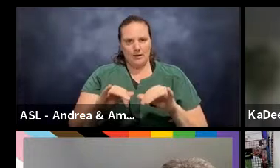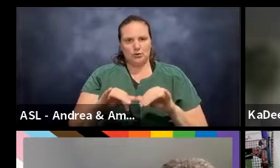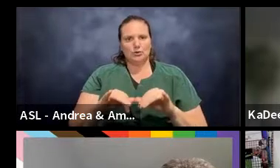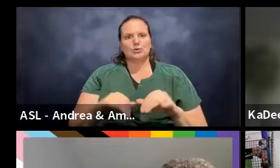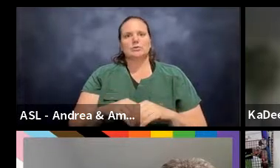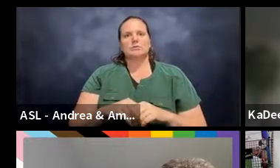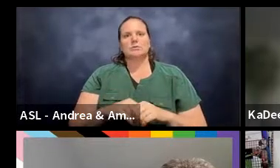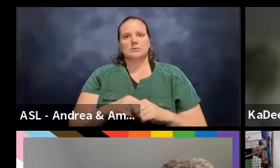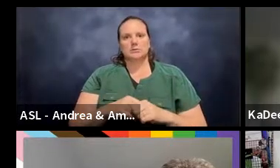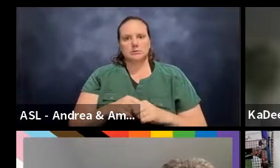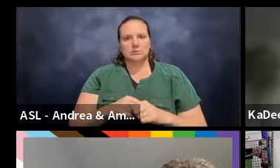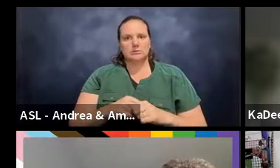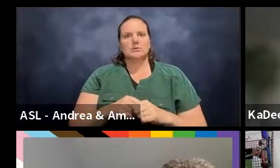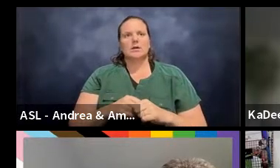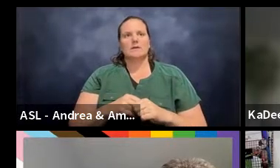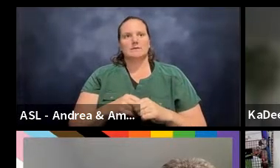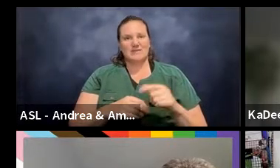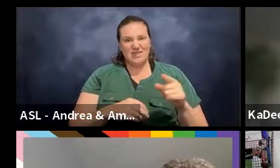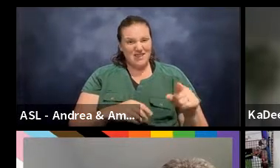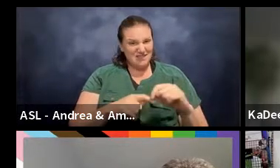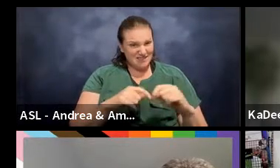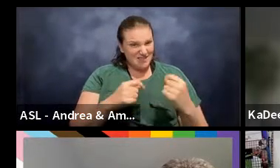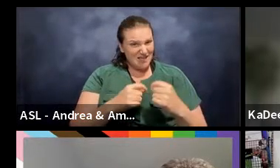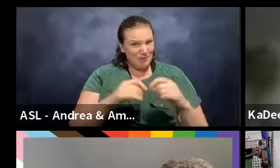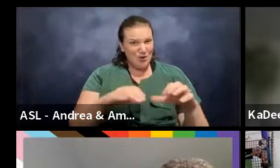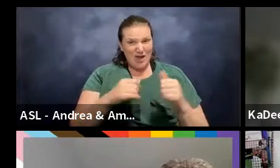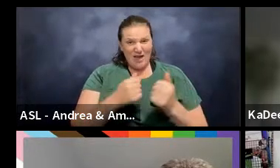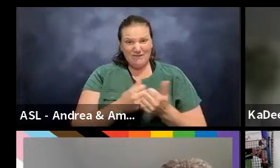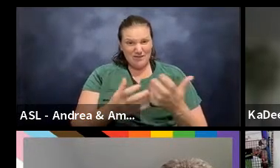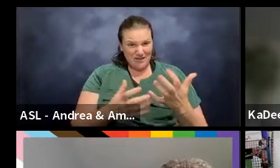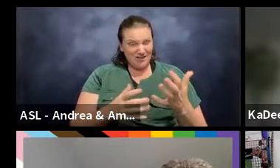of has this team done everything